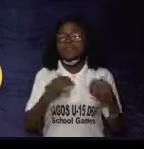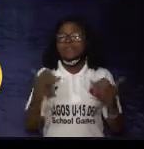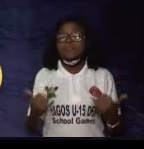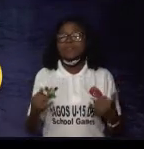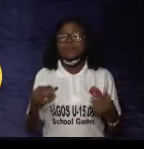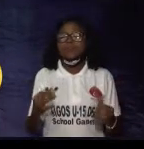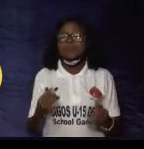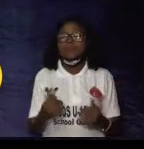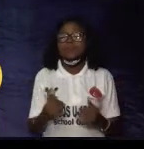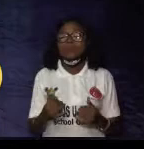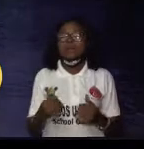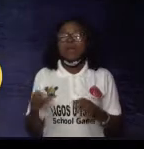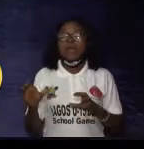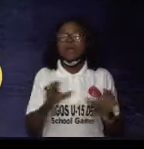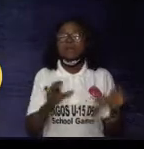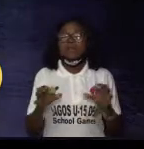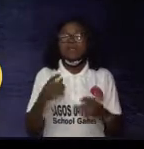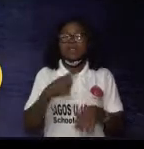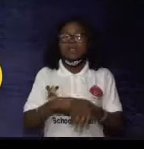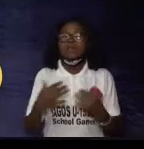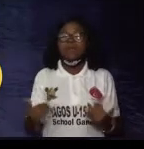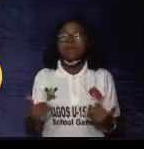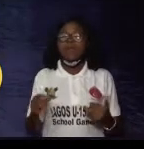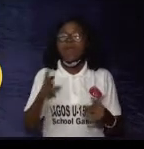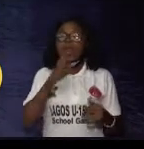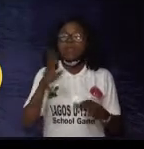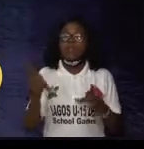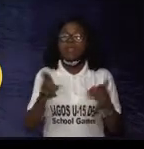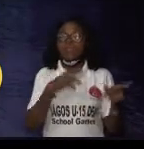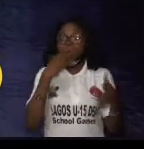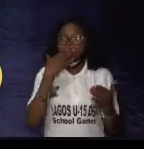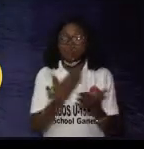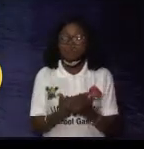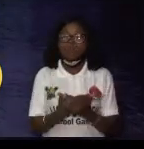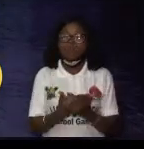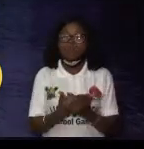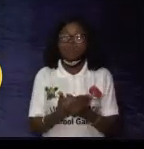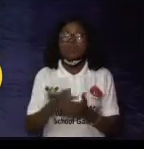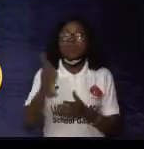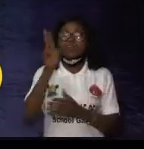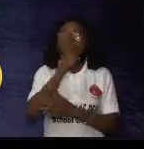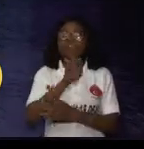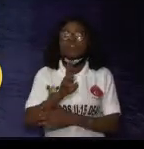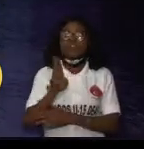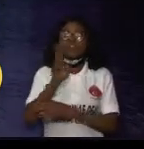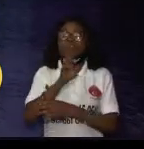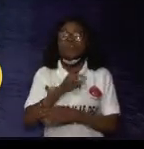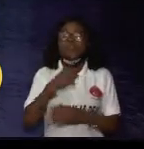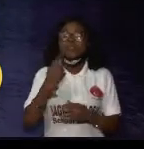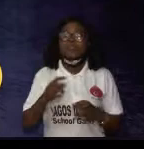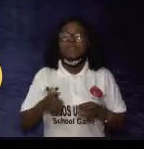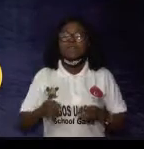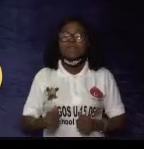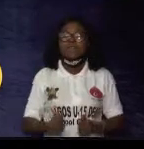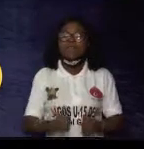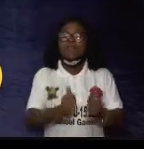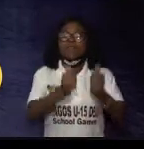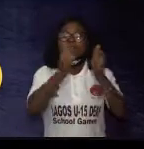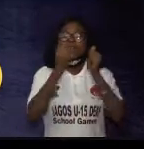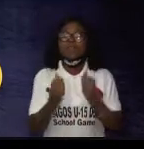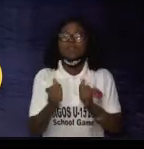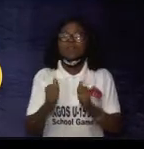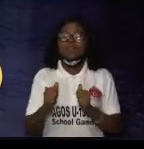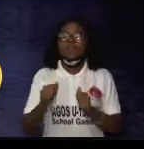Activity time now. Are we ready? Good. Use the following phrasal verbs